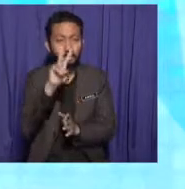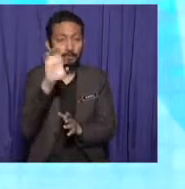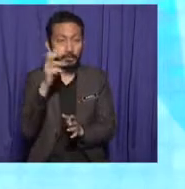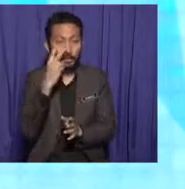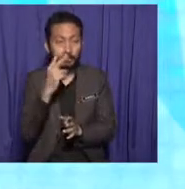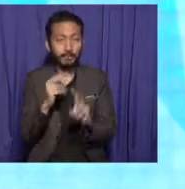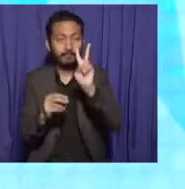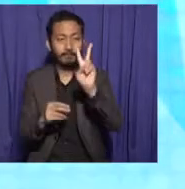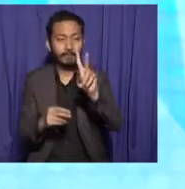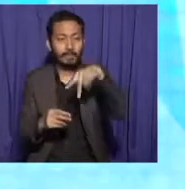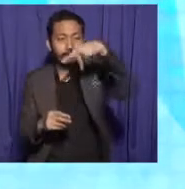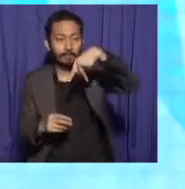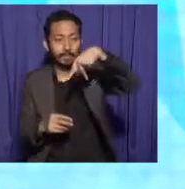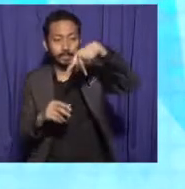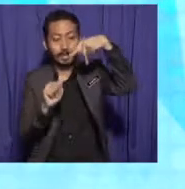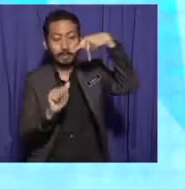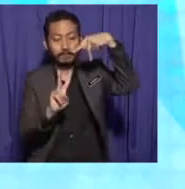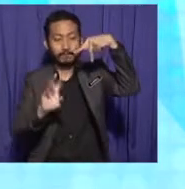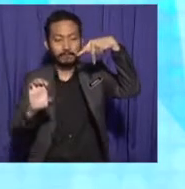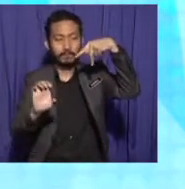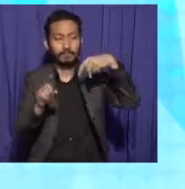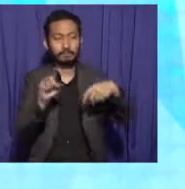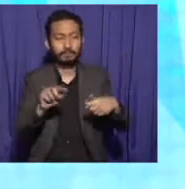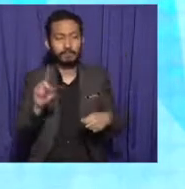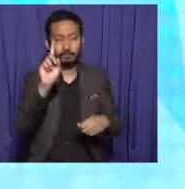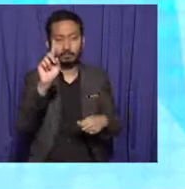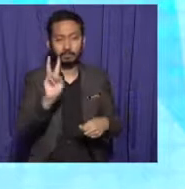is equal to V naught squared over 2R.